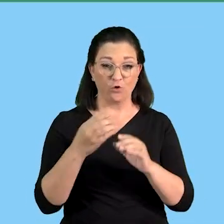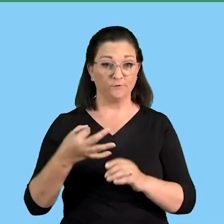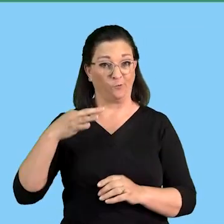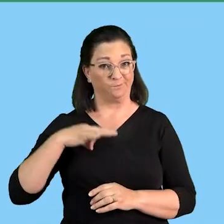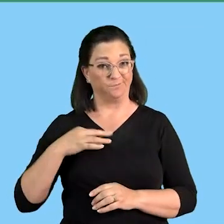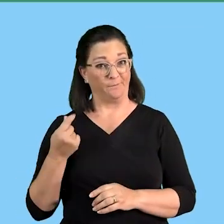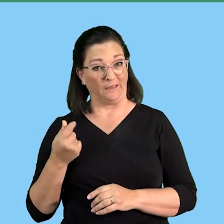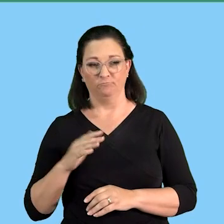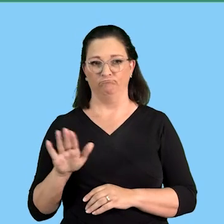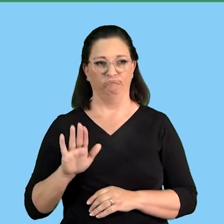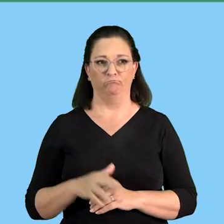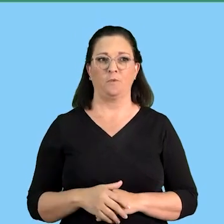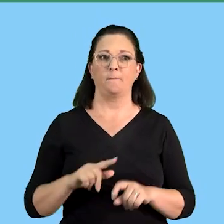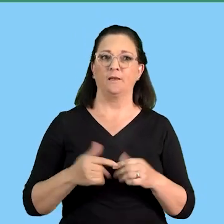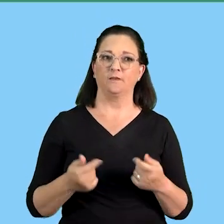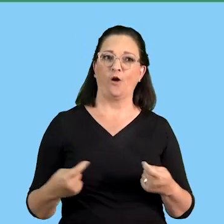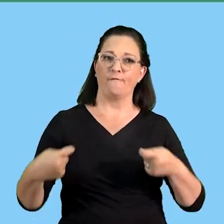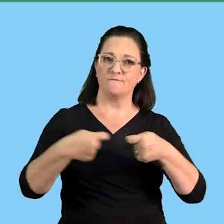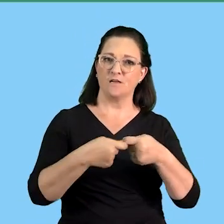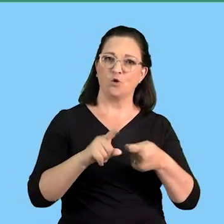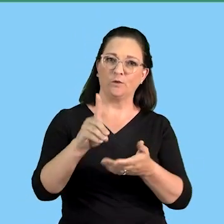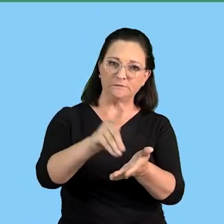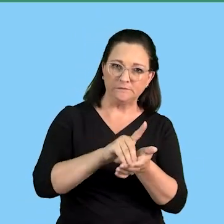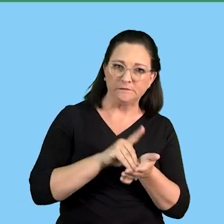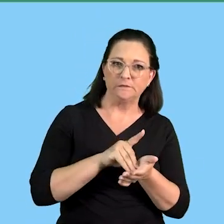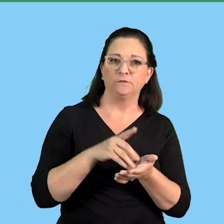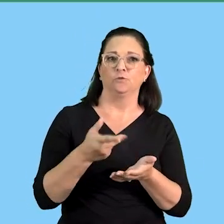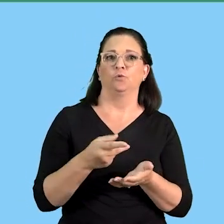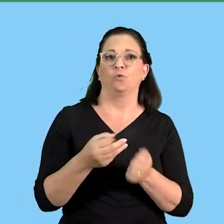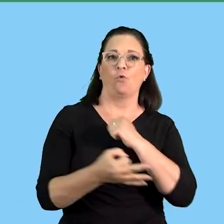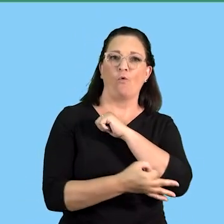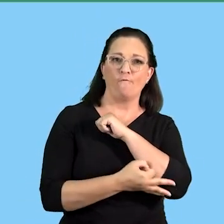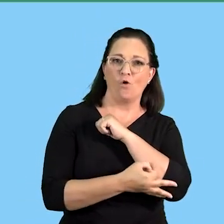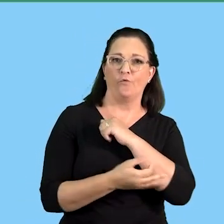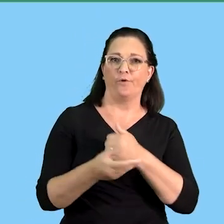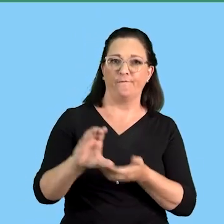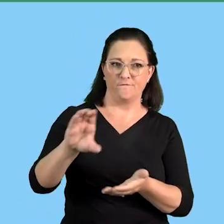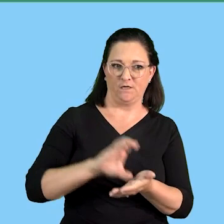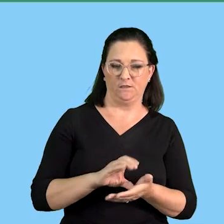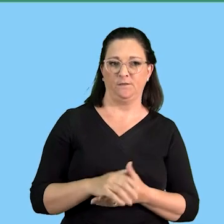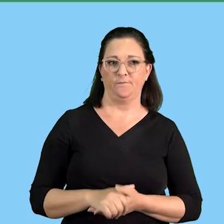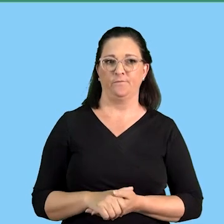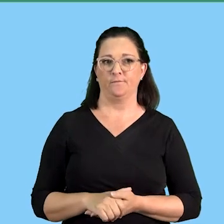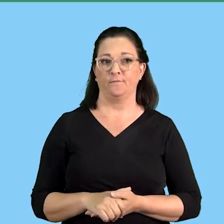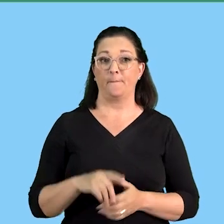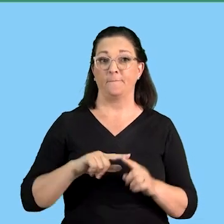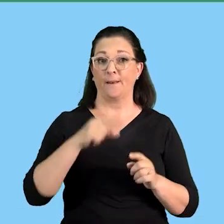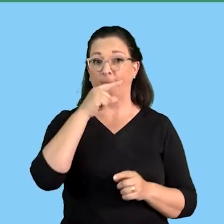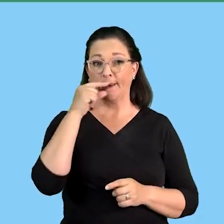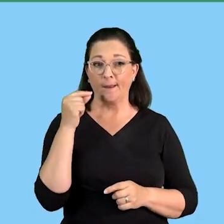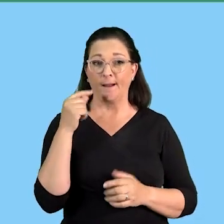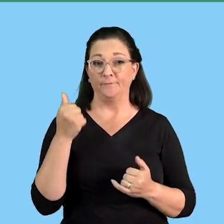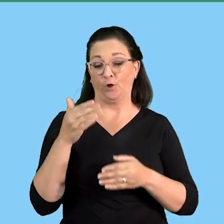is 1. Number 2, they are funded by donations and foreign funding. That is number 2. And then number 3, the name of the